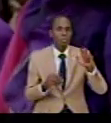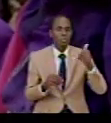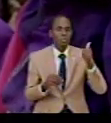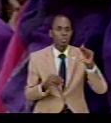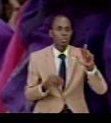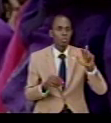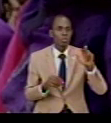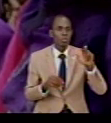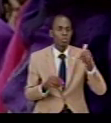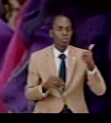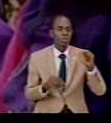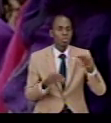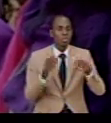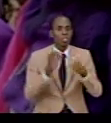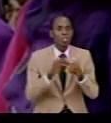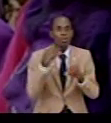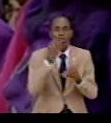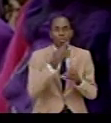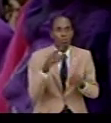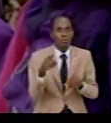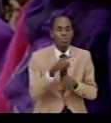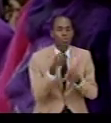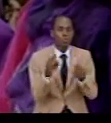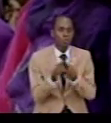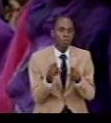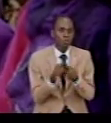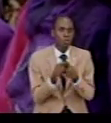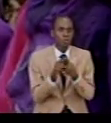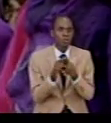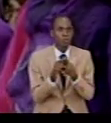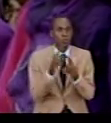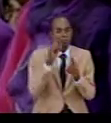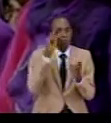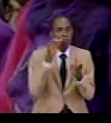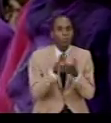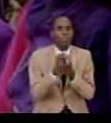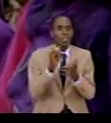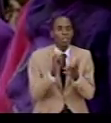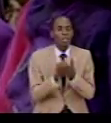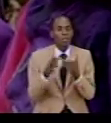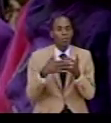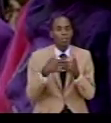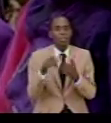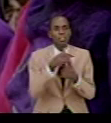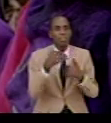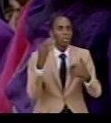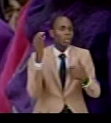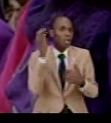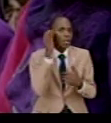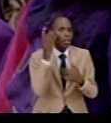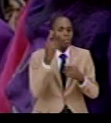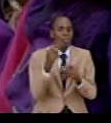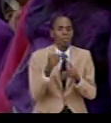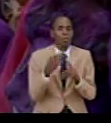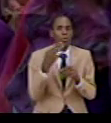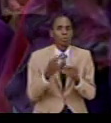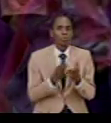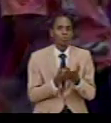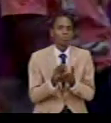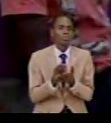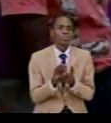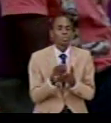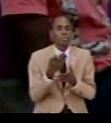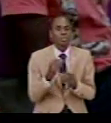Verse 13, in whom ye trusted, after that ye heard the word of truth,